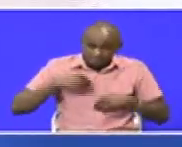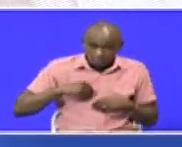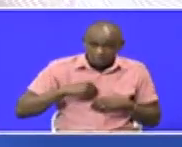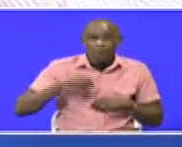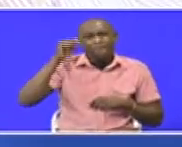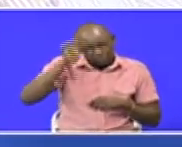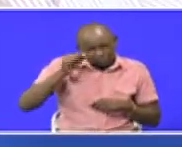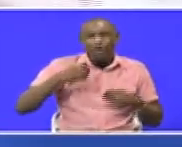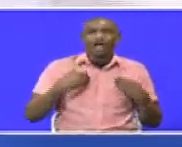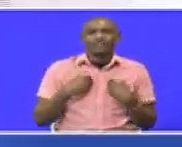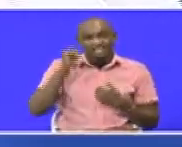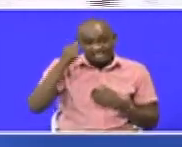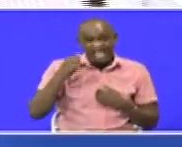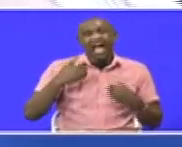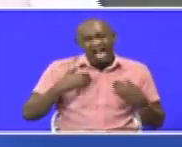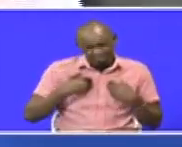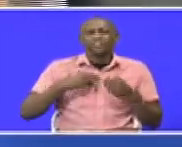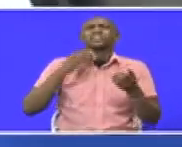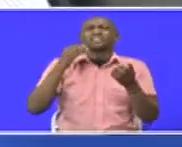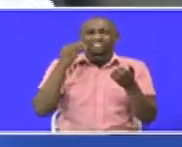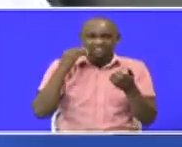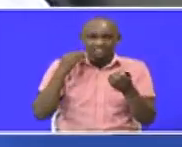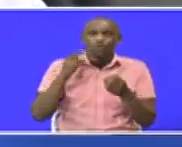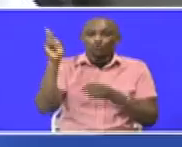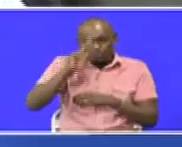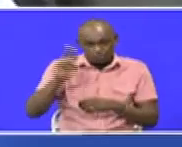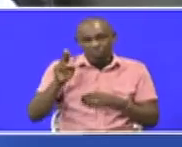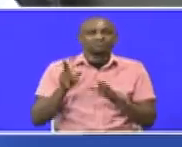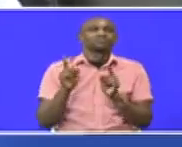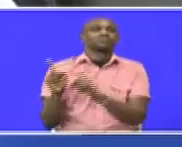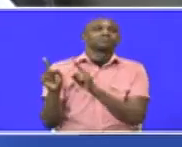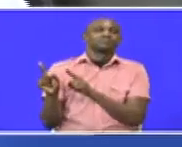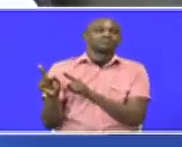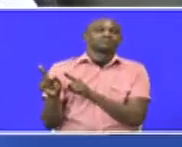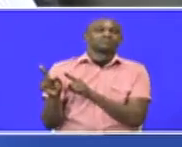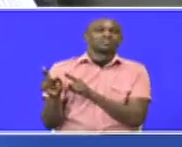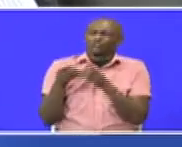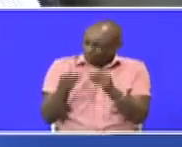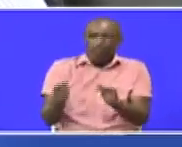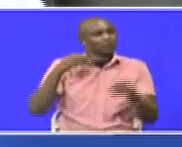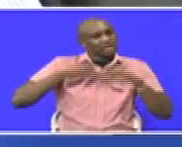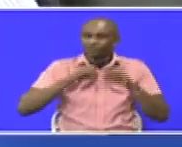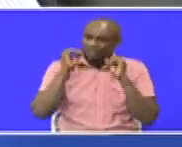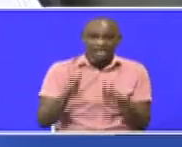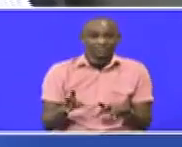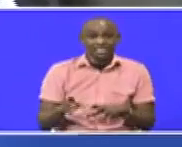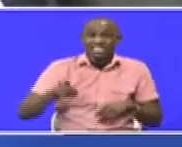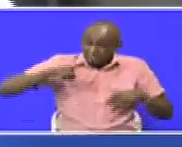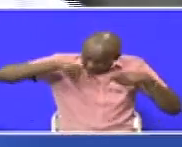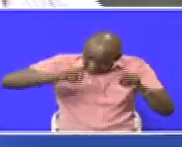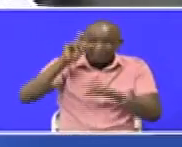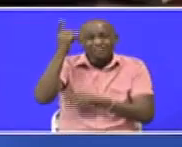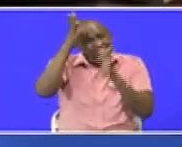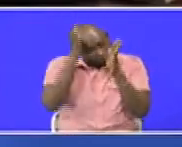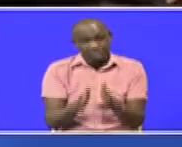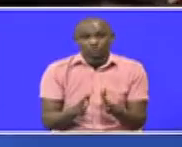ever and has recorded is Uhuru Kenyatta, because he was himself the first one